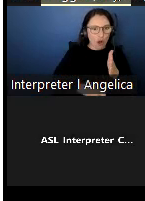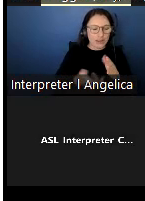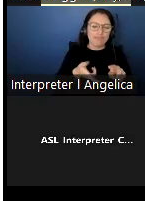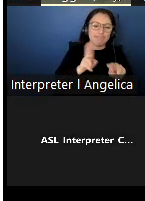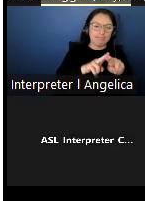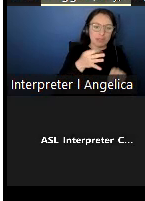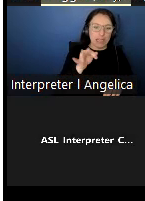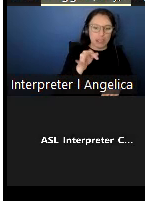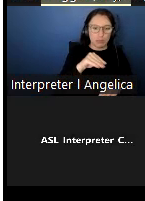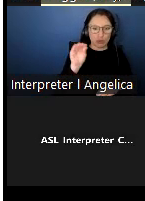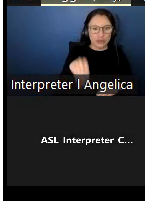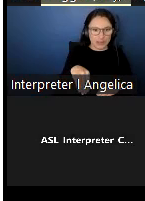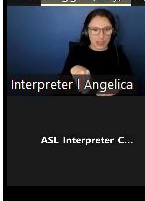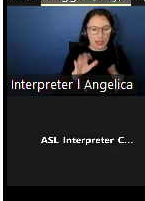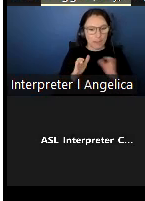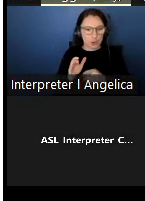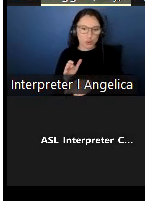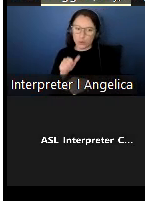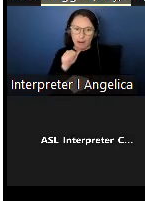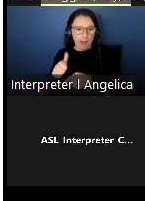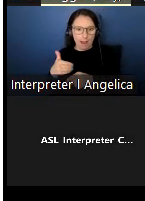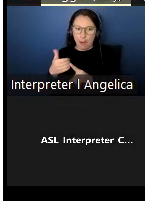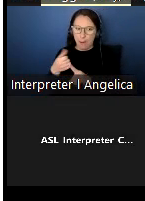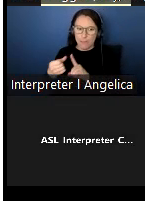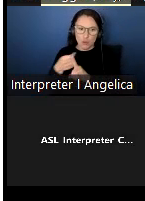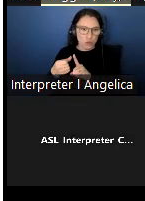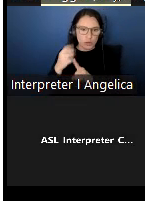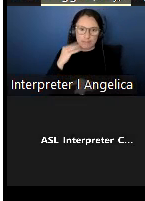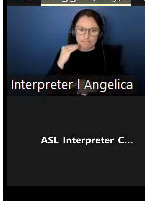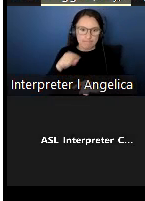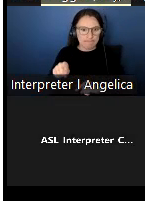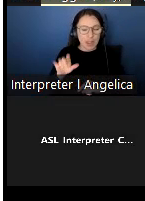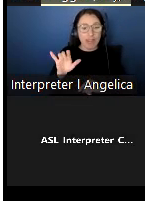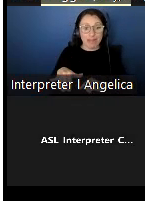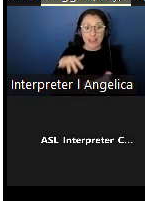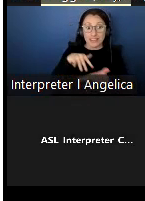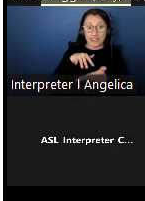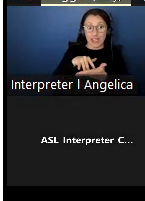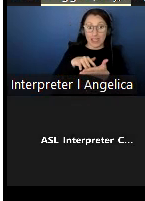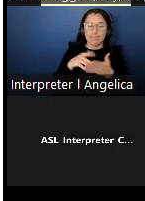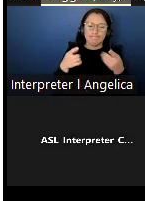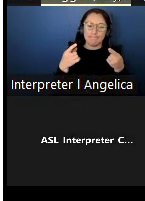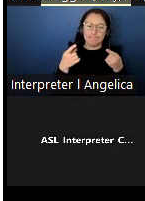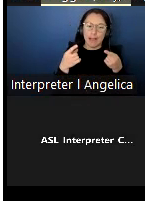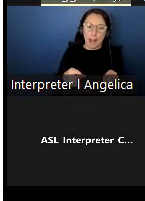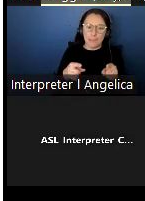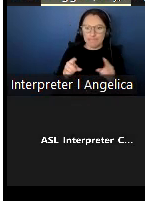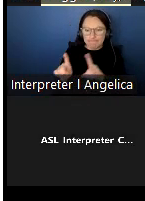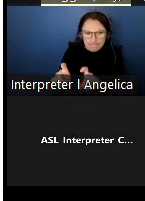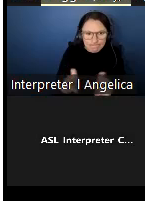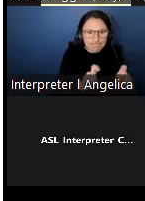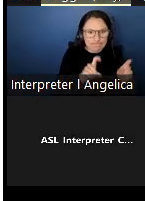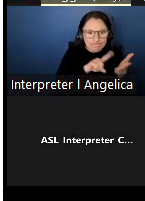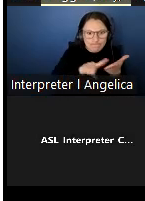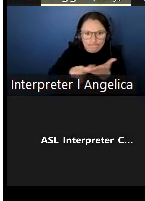than those that were not abused. And once again, this study was conducted on women. So we can